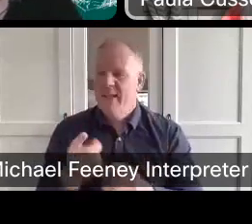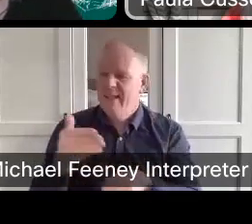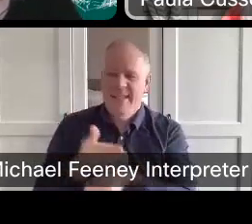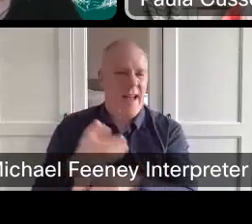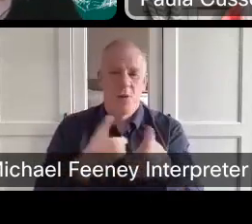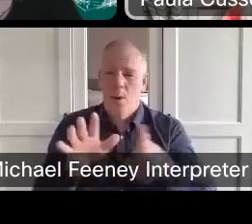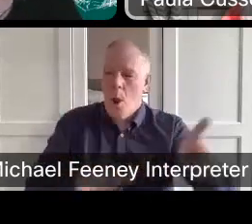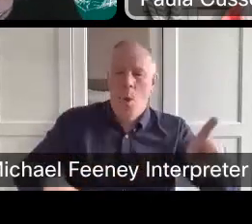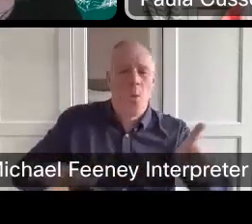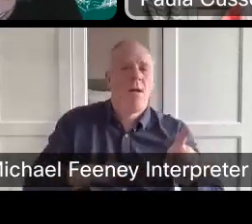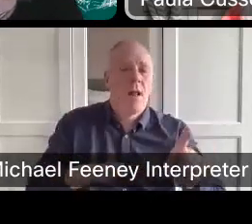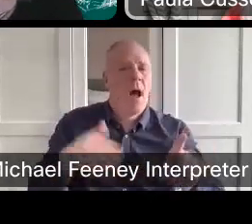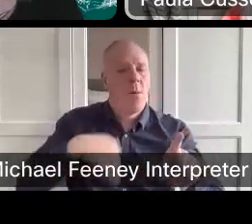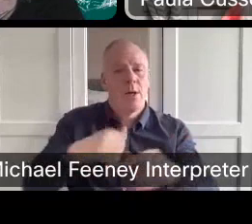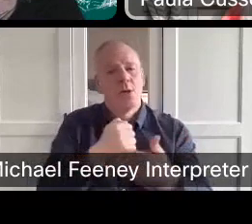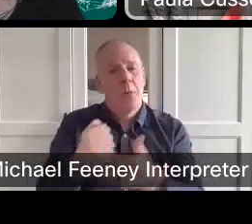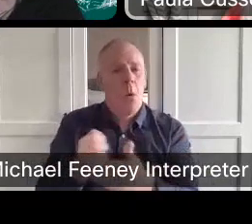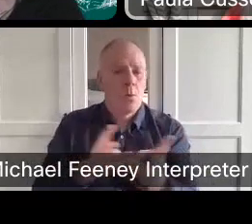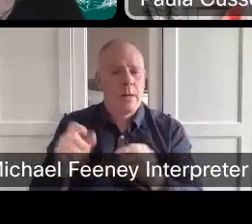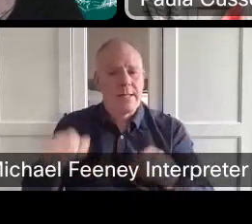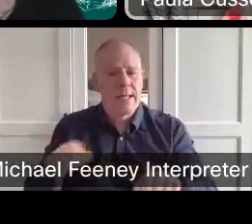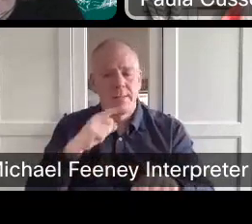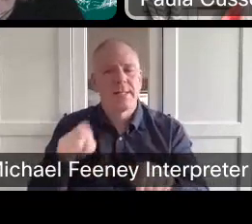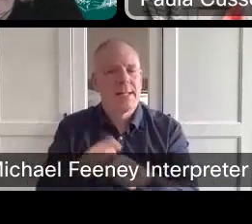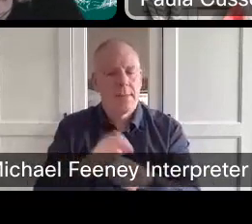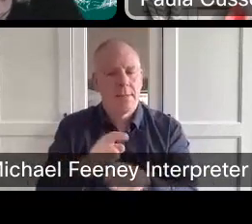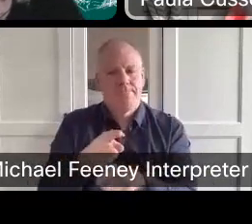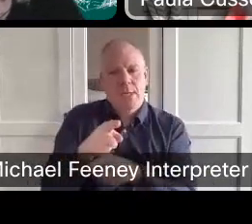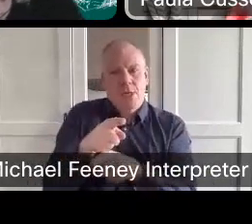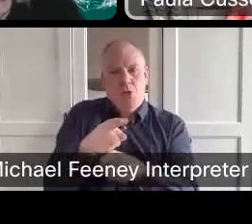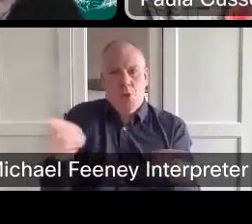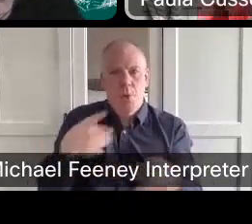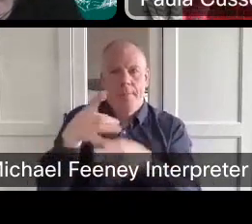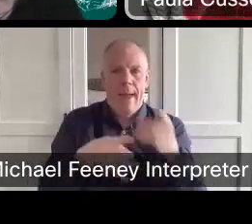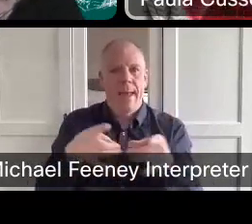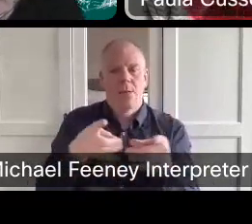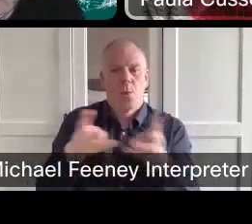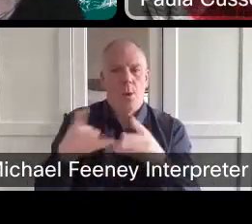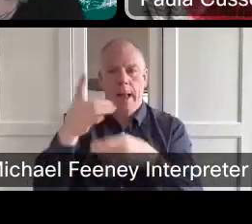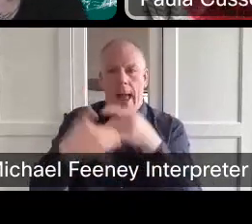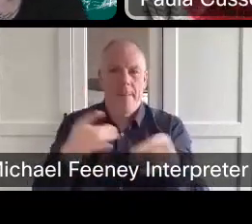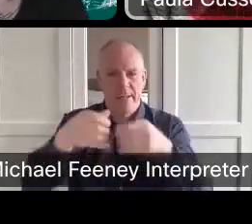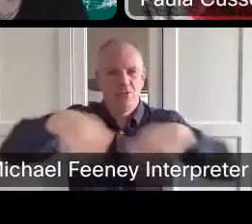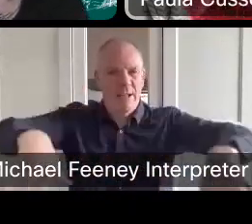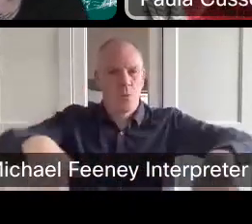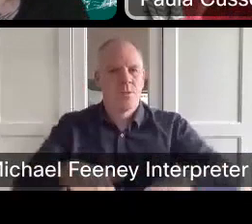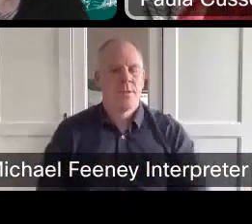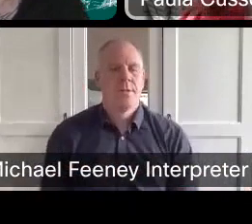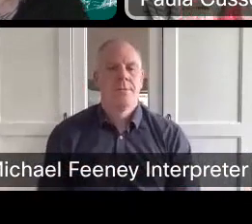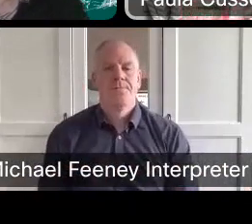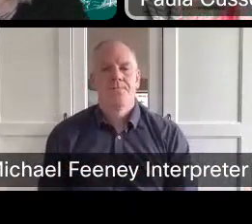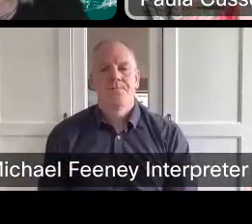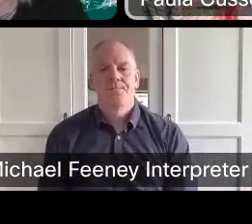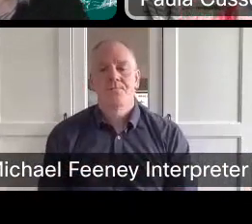local level. We support that work, obviously, but it is you who make this happen on the ground. And so just some